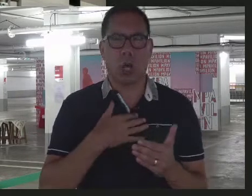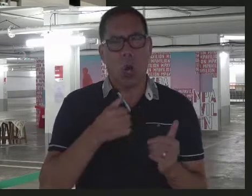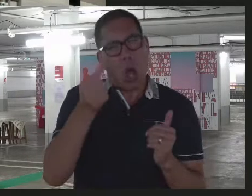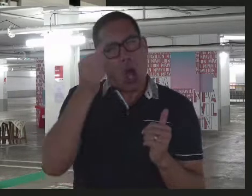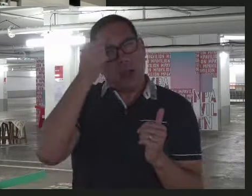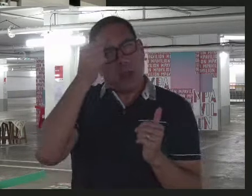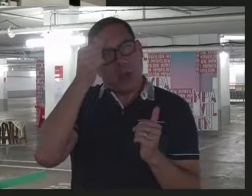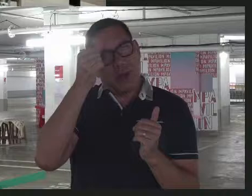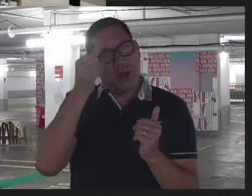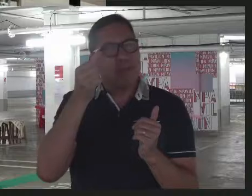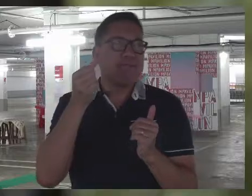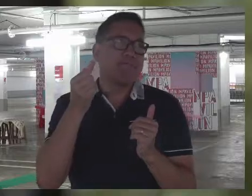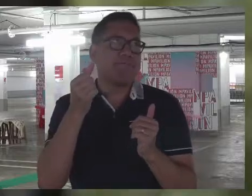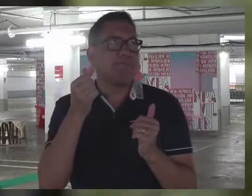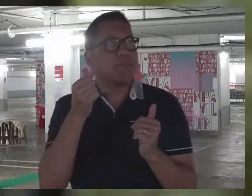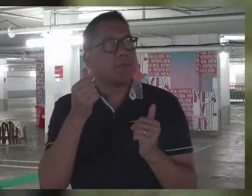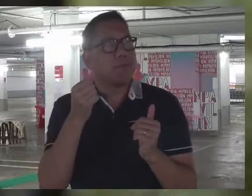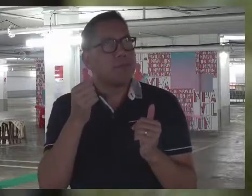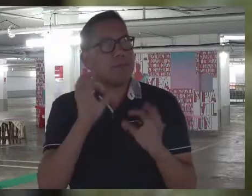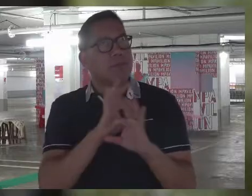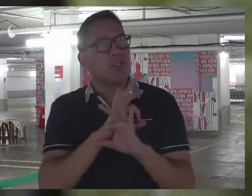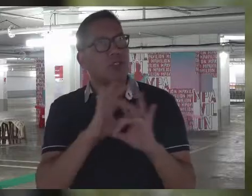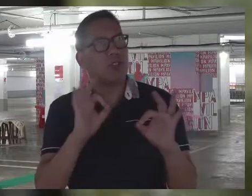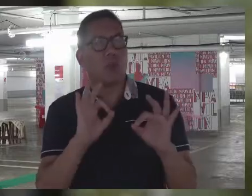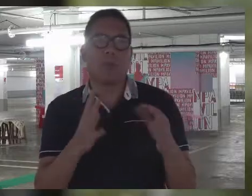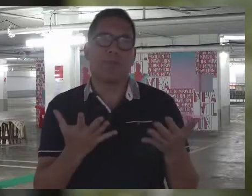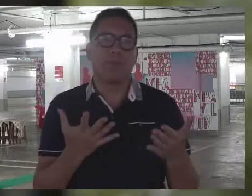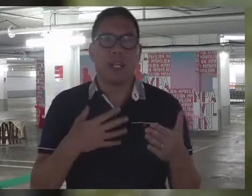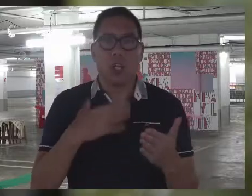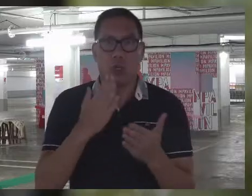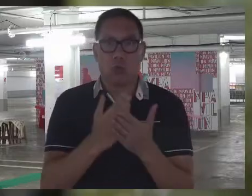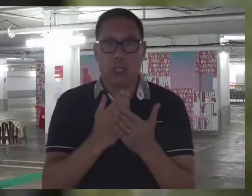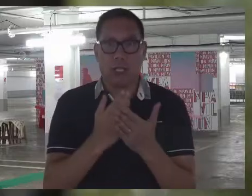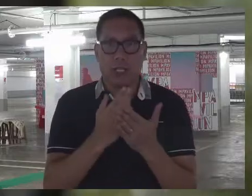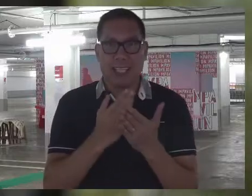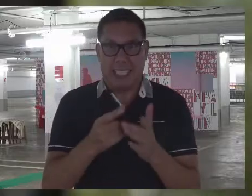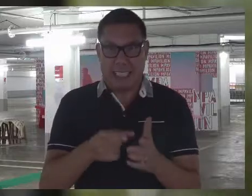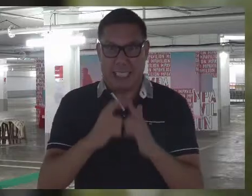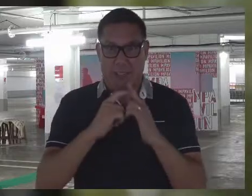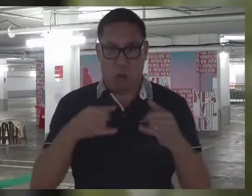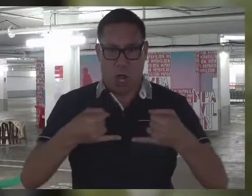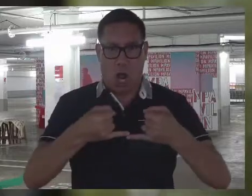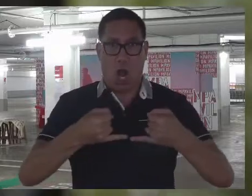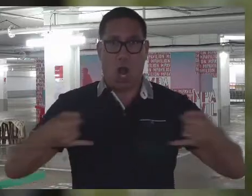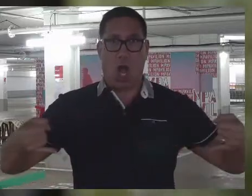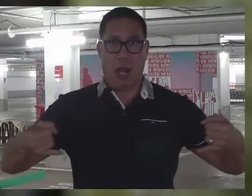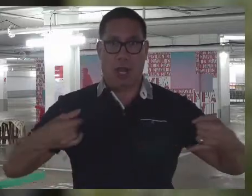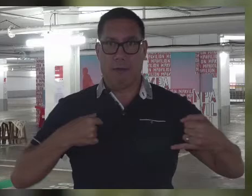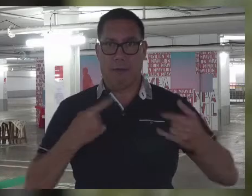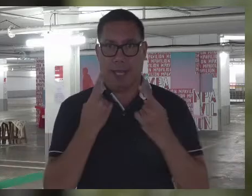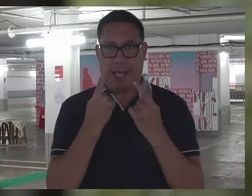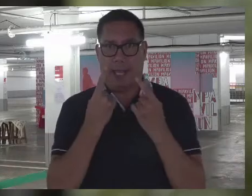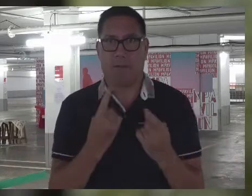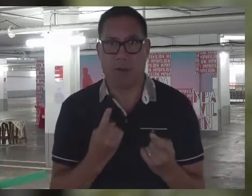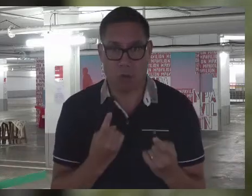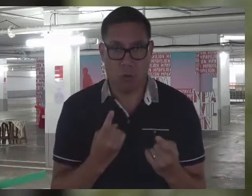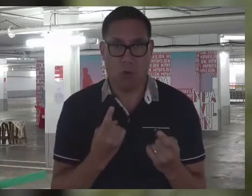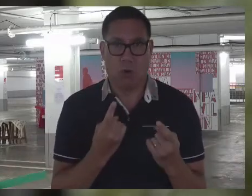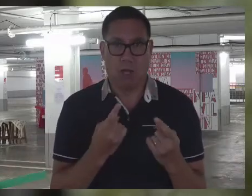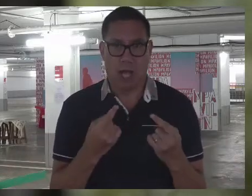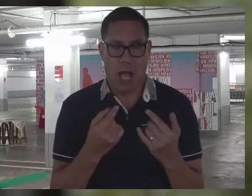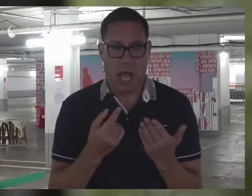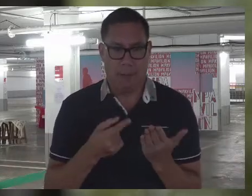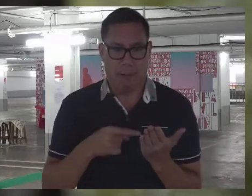terms of not to sort of, it was kind of a tricky line to draw, because you have to be careful not in any way to sort